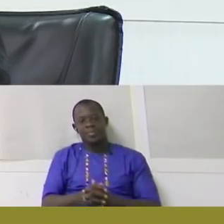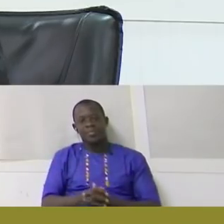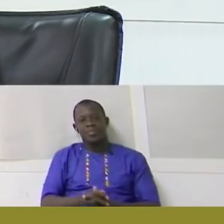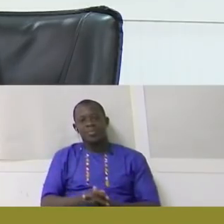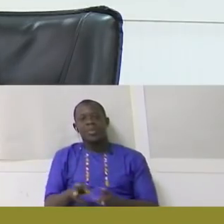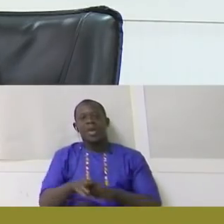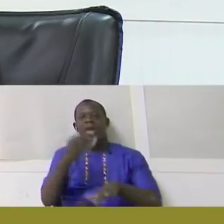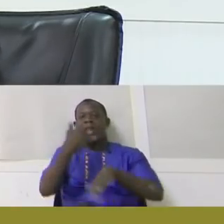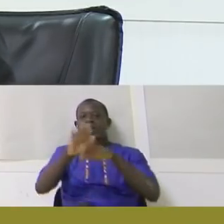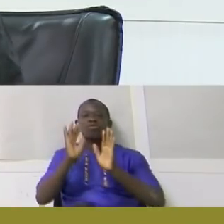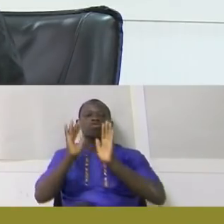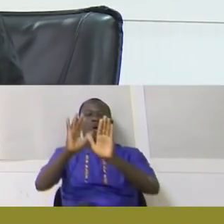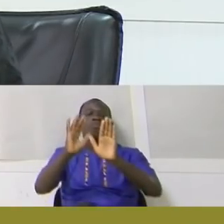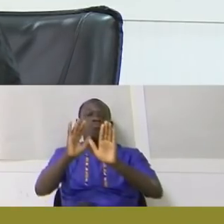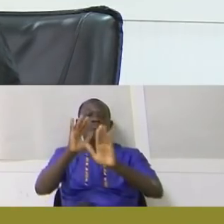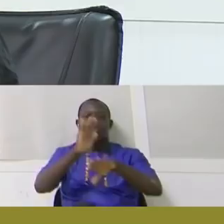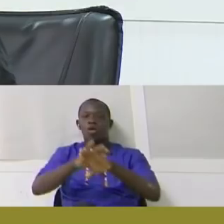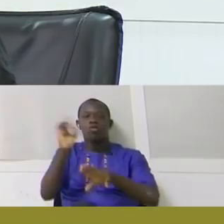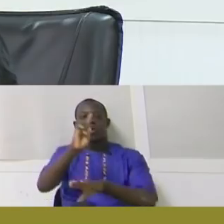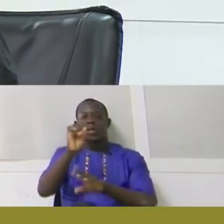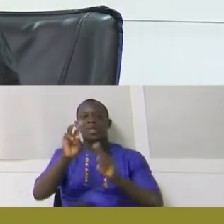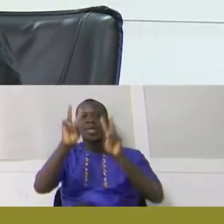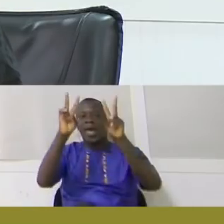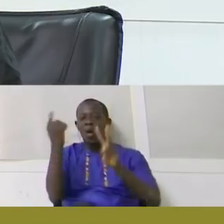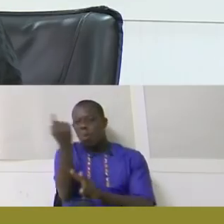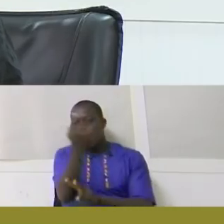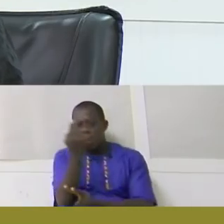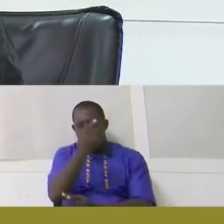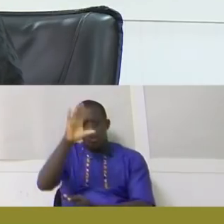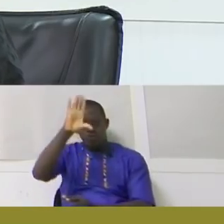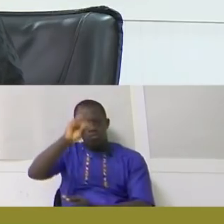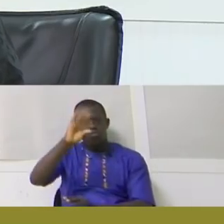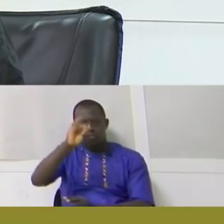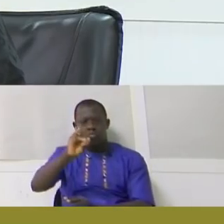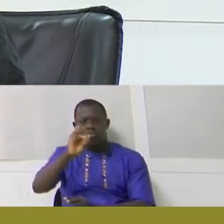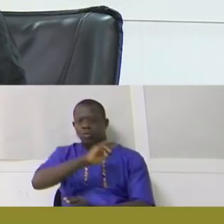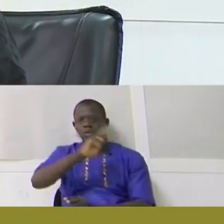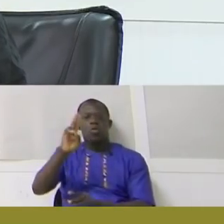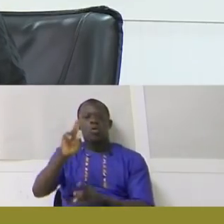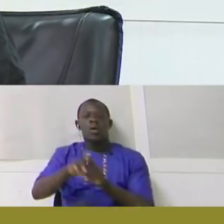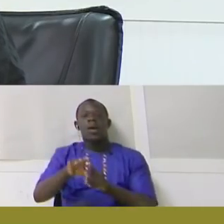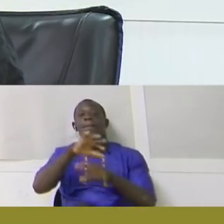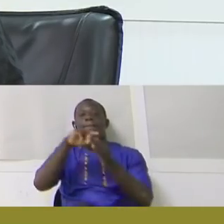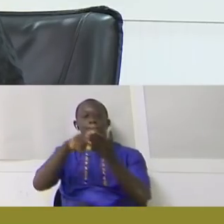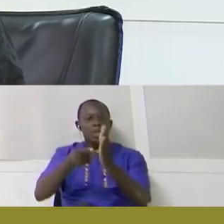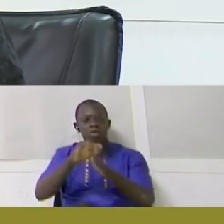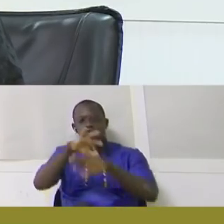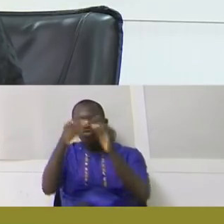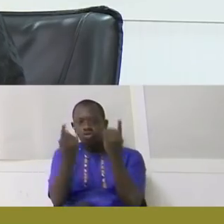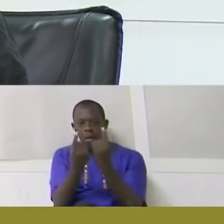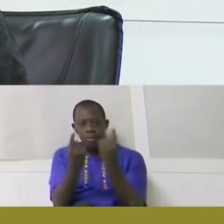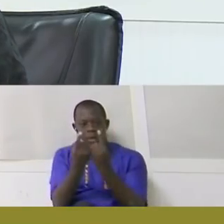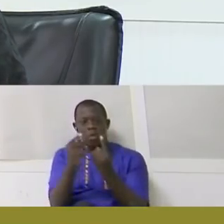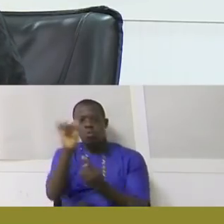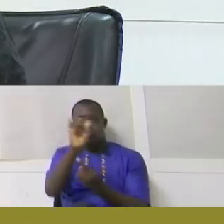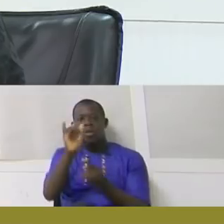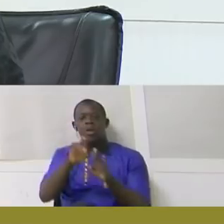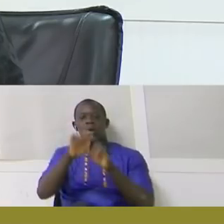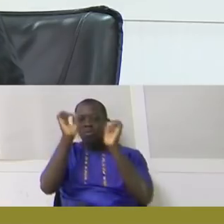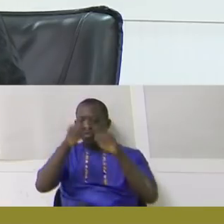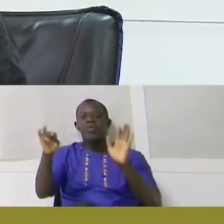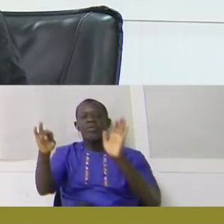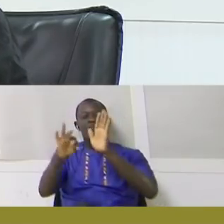Bum MC li Yaya Jame def rek. Let it not only stop at what Yaya Jame did. Na neka lo xamne. Let it be something. Dafa sax